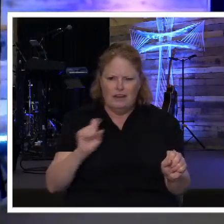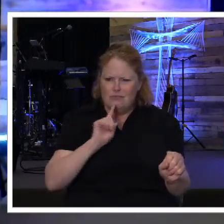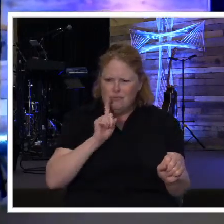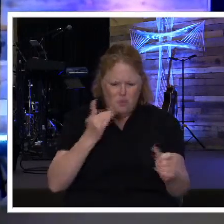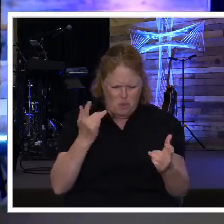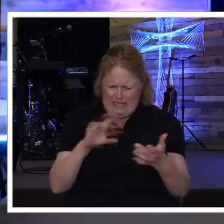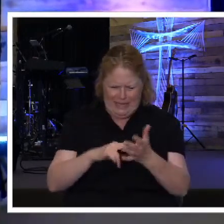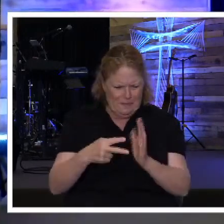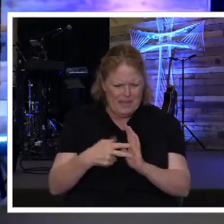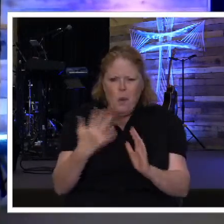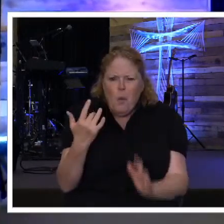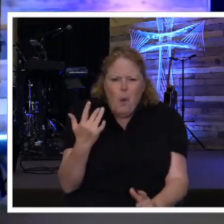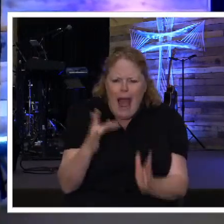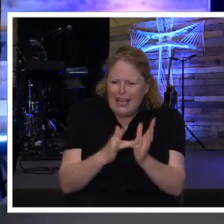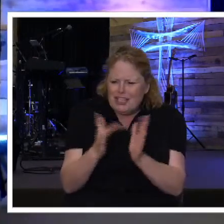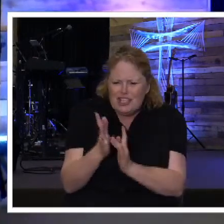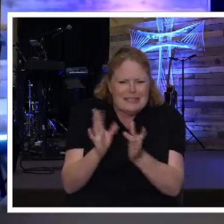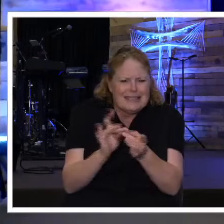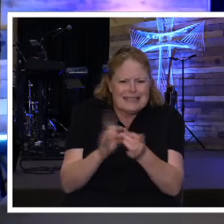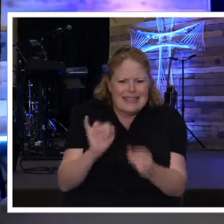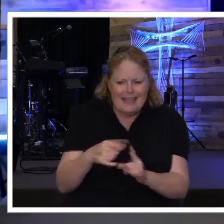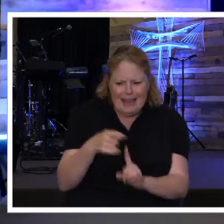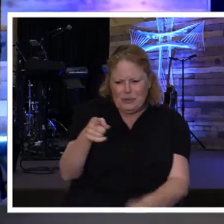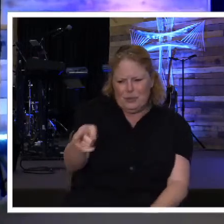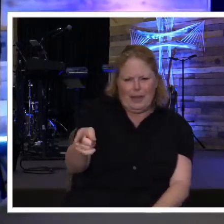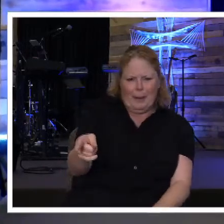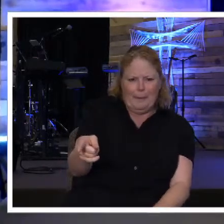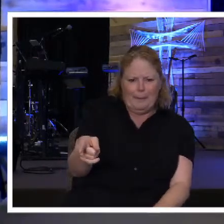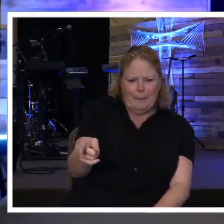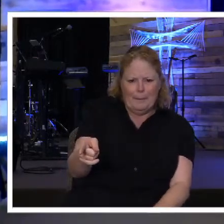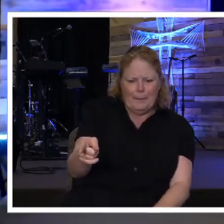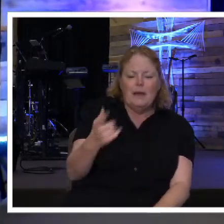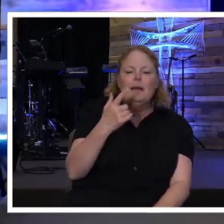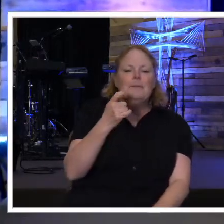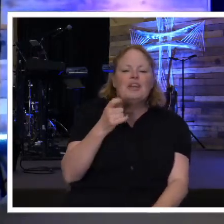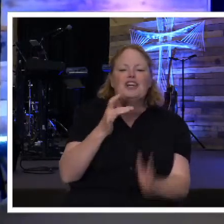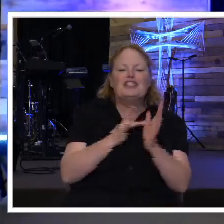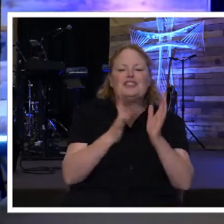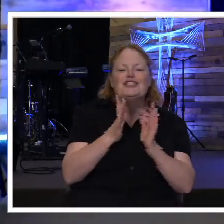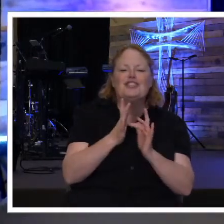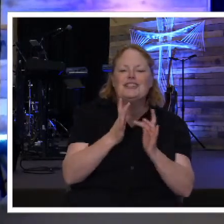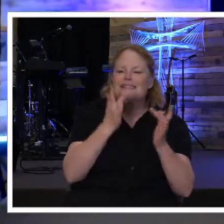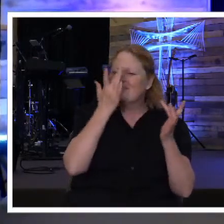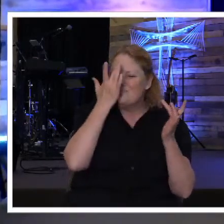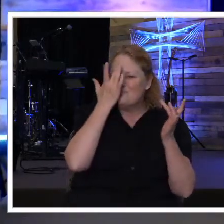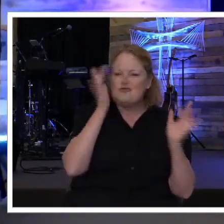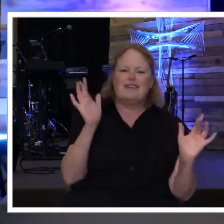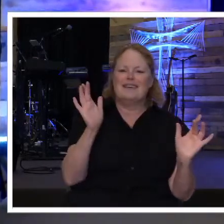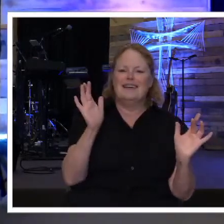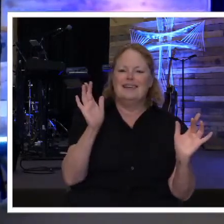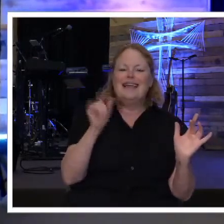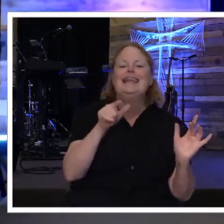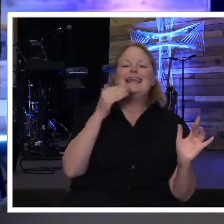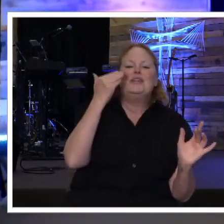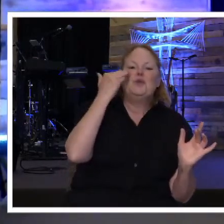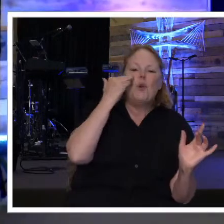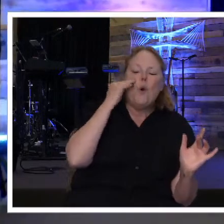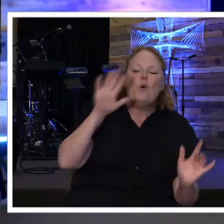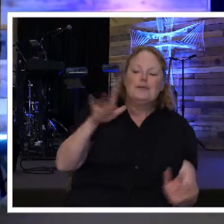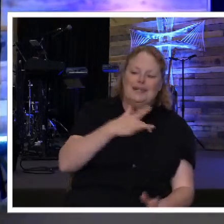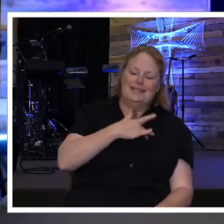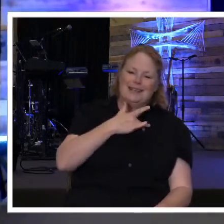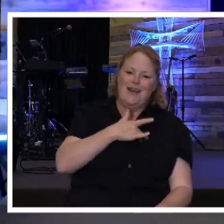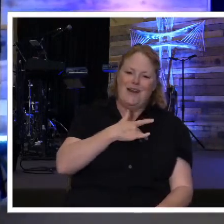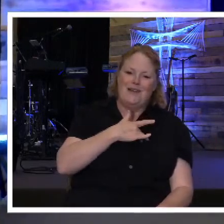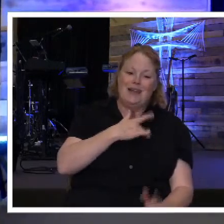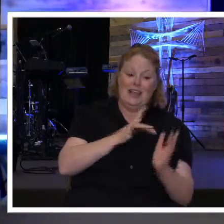here. So why is Jesus doing that? Because it is brilliant, both personally and theologically, in the life of this young